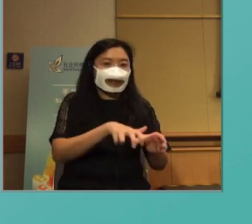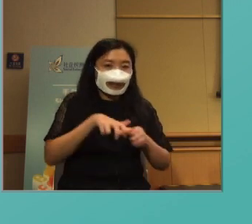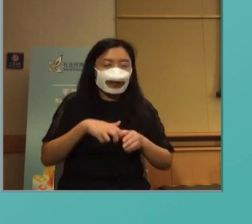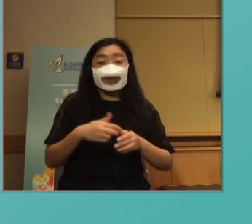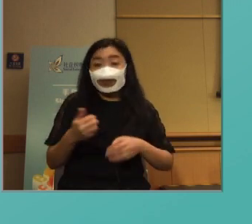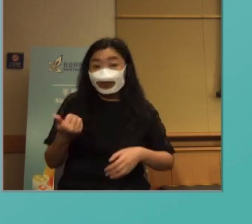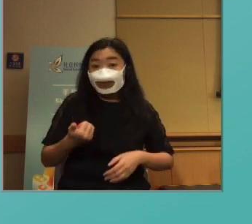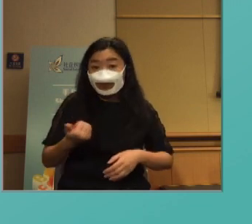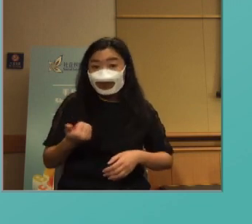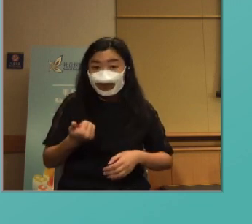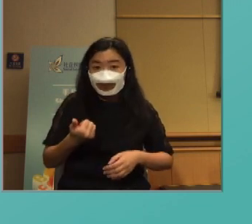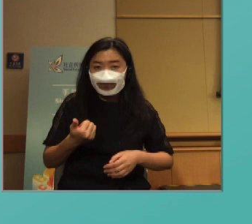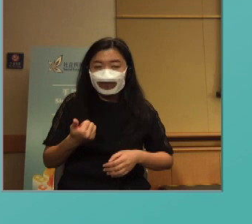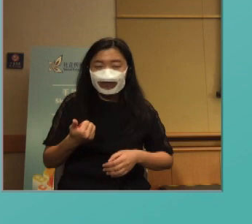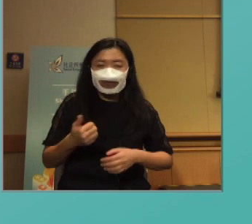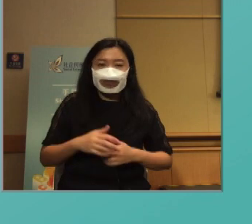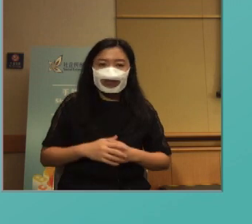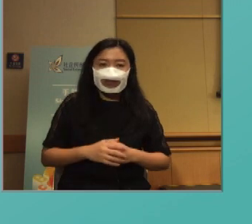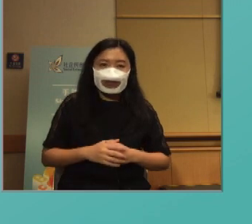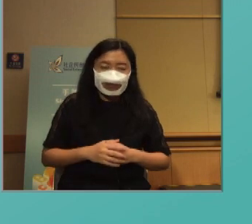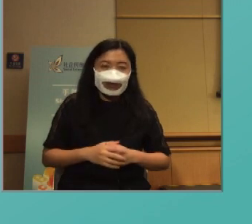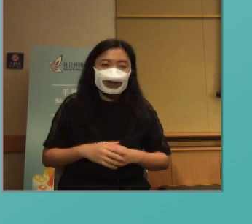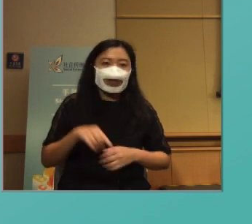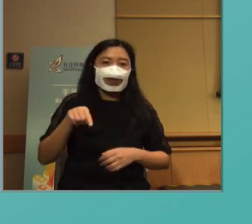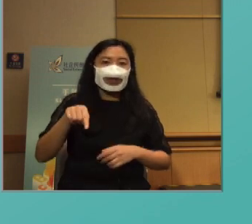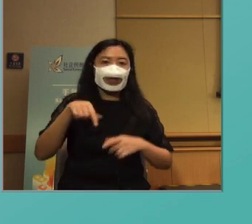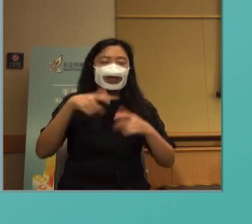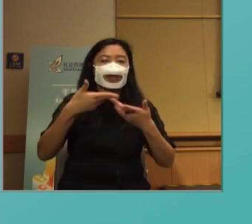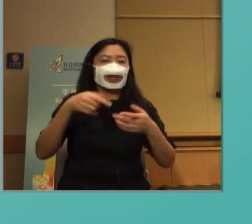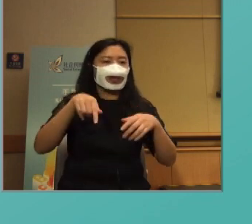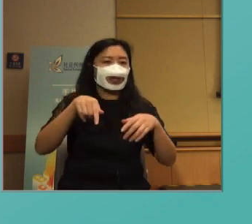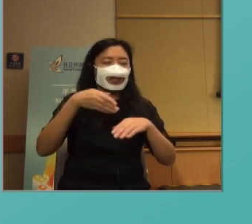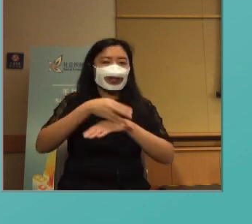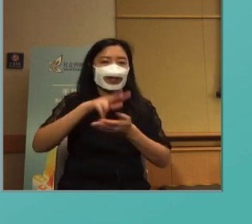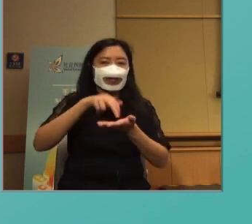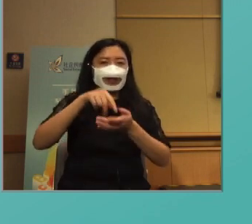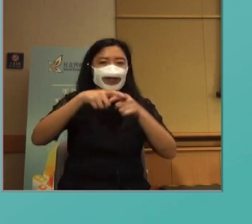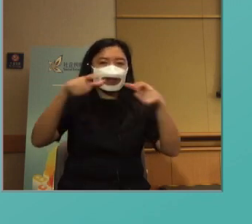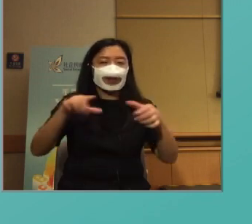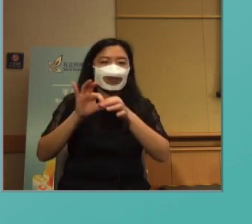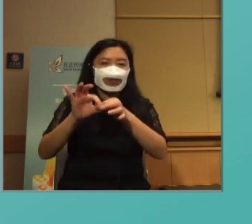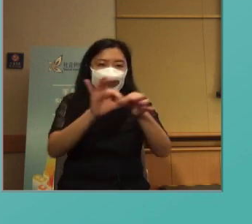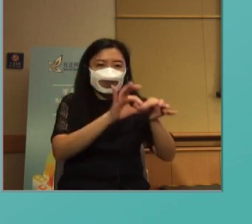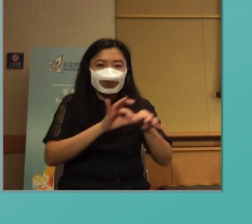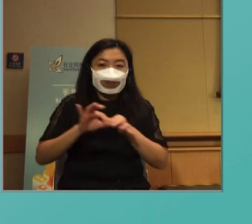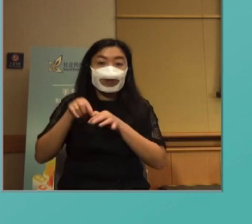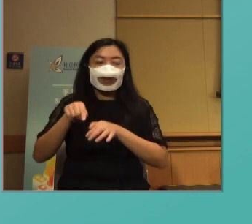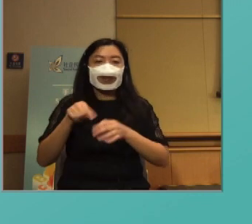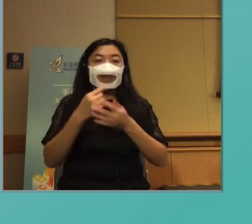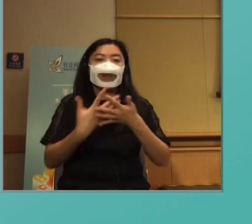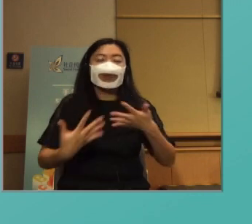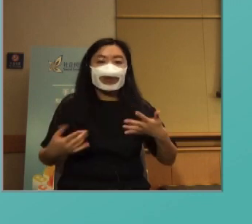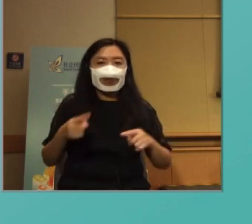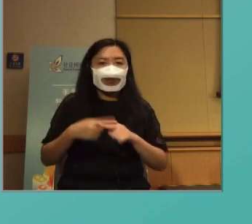very early stage, and it is certainly true that not all such programs depends